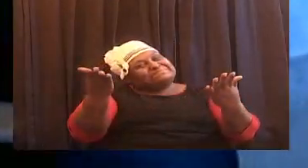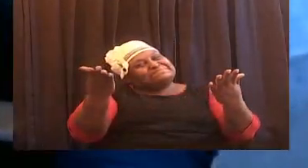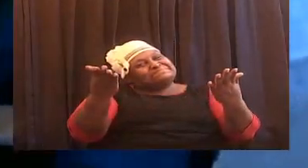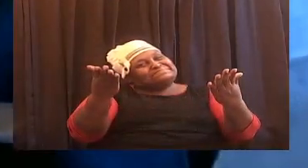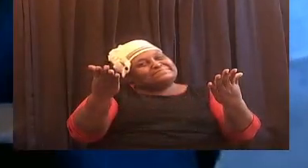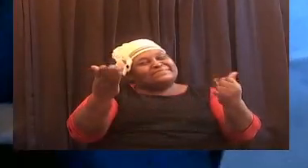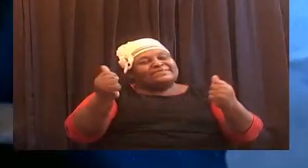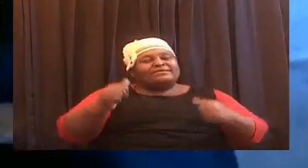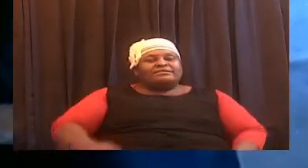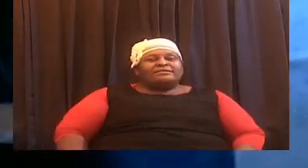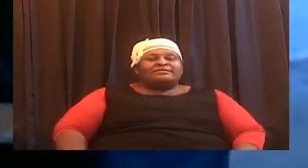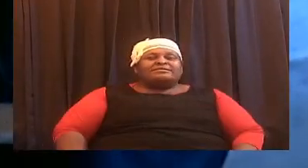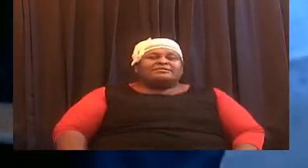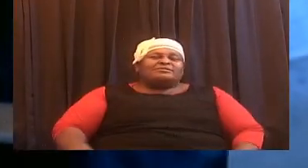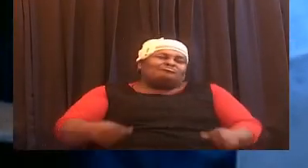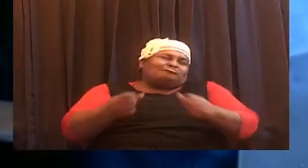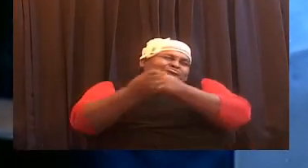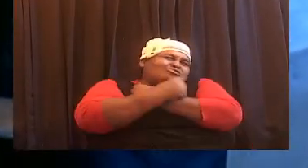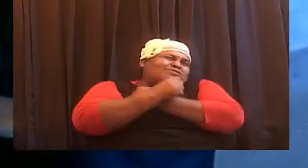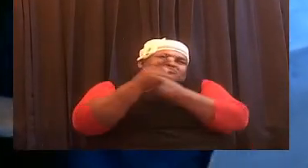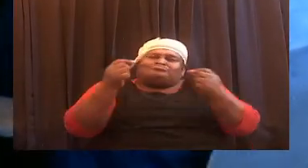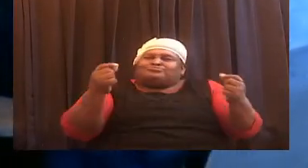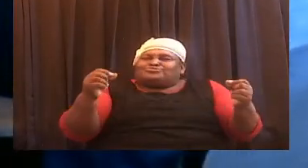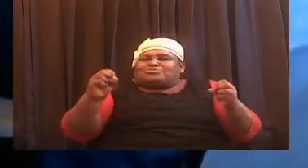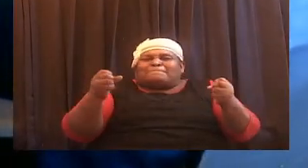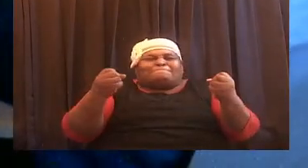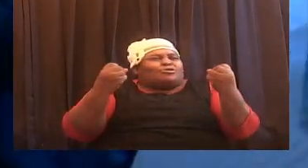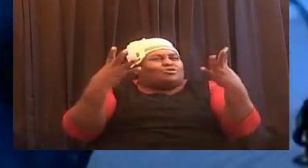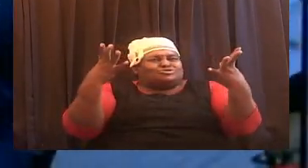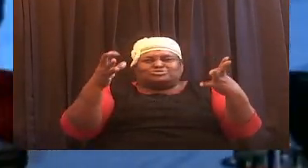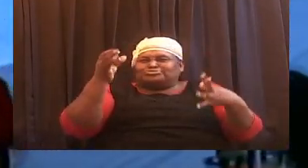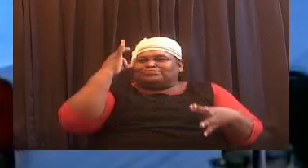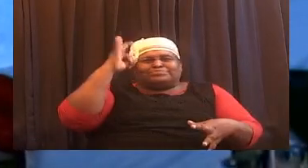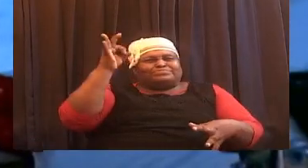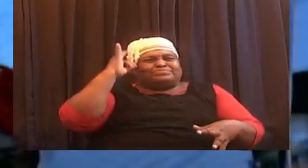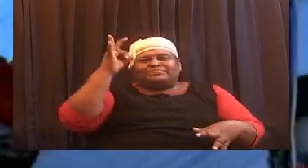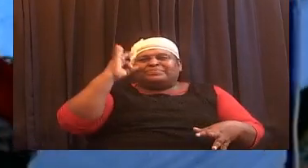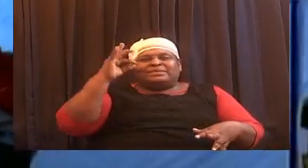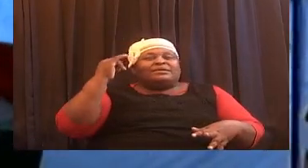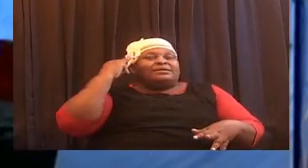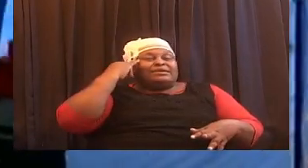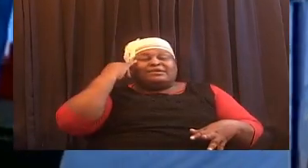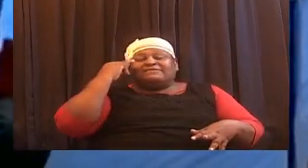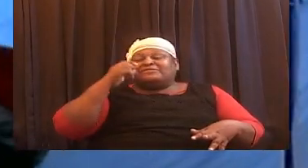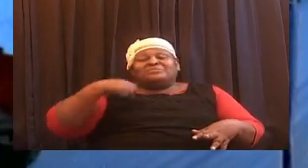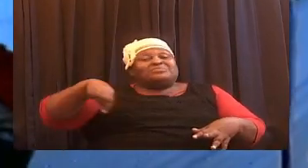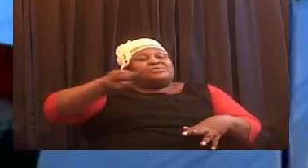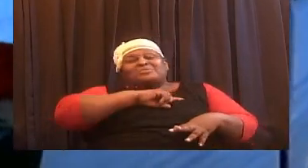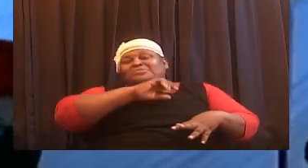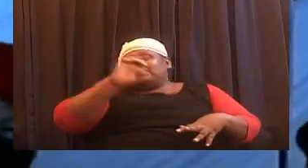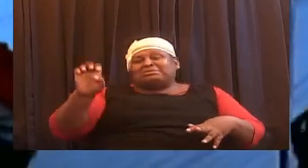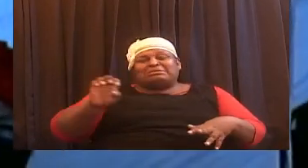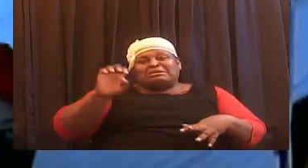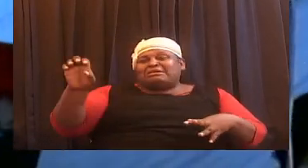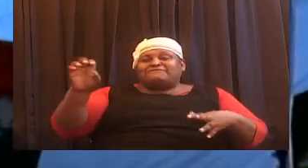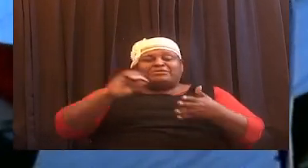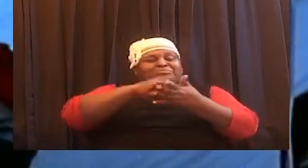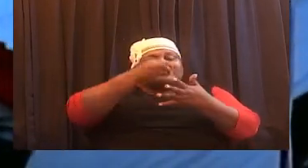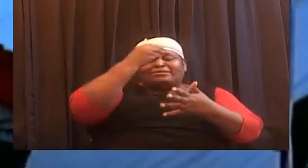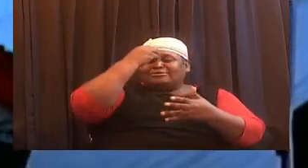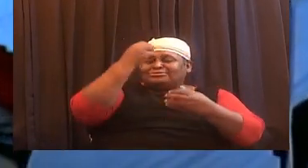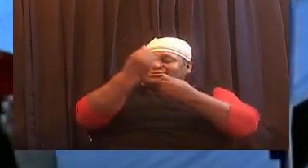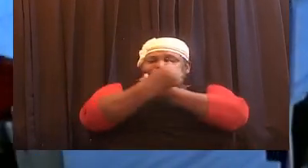You wouldn't have to do much, Pastor, if we ever learn to love